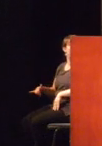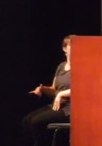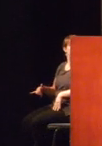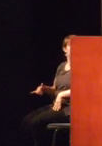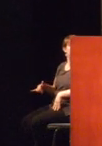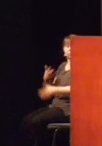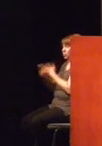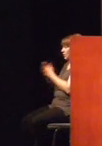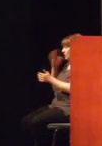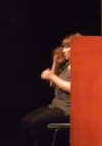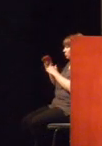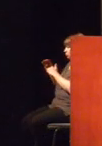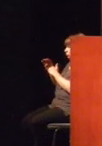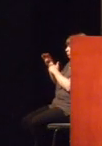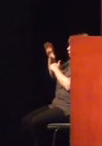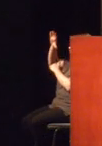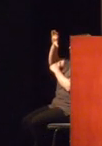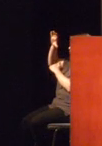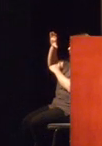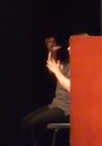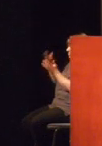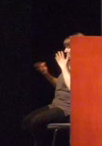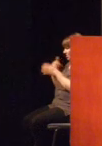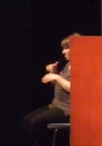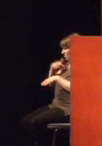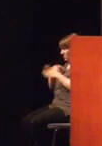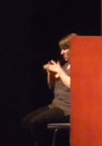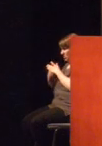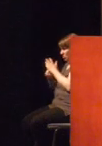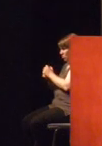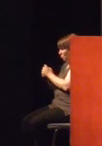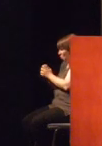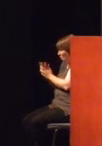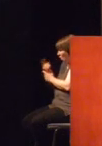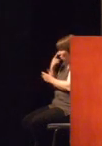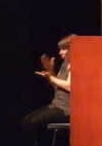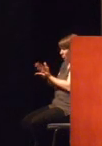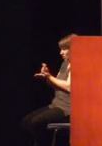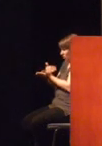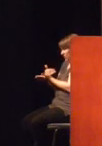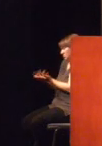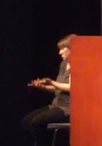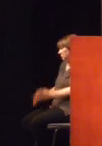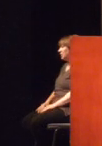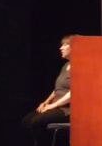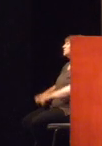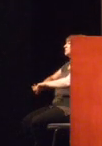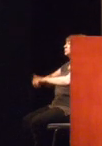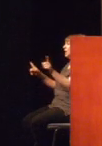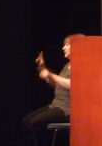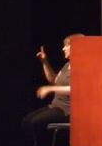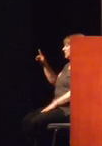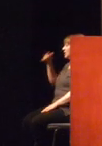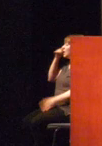the whole thing up so that we might actually start to grow a little bit in terms of budget. Unfortunately, Governor Newsom came